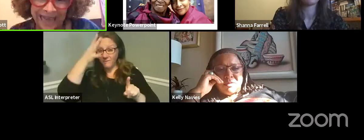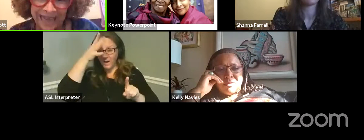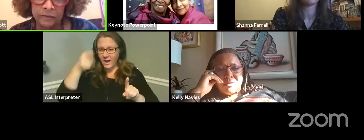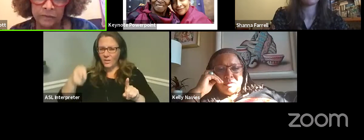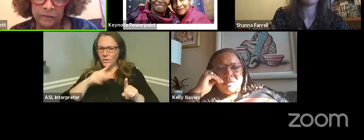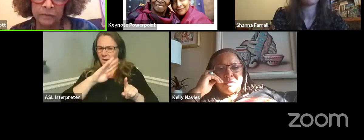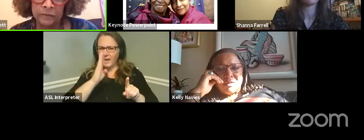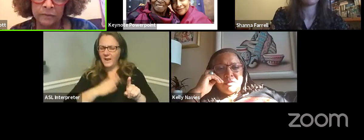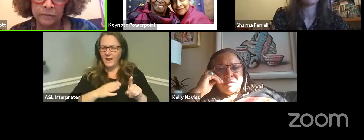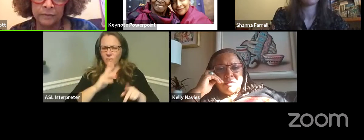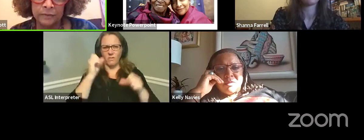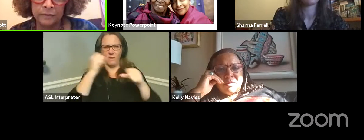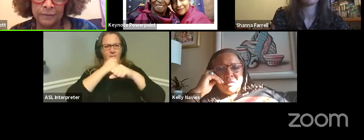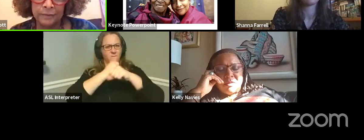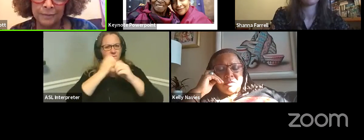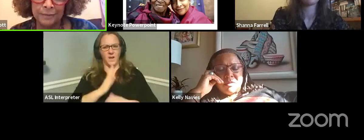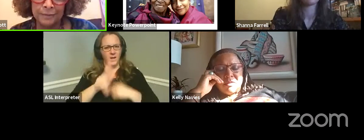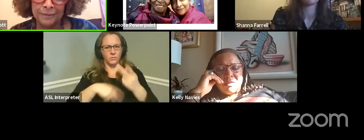that,